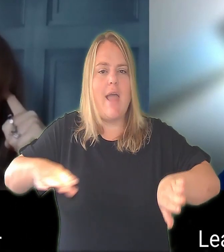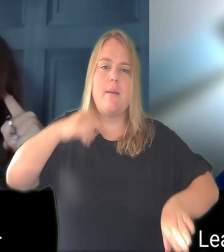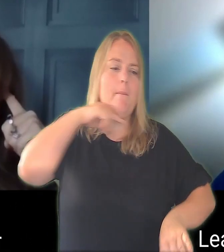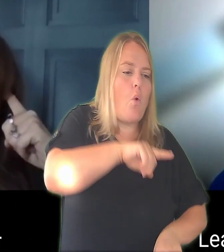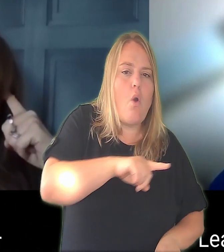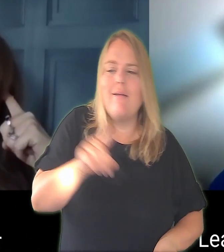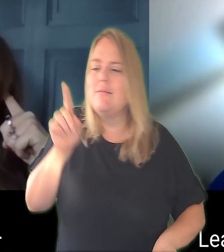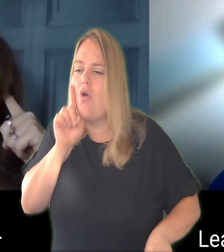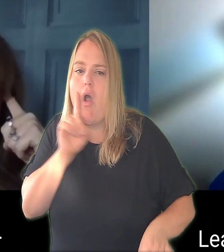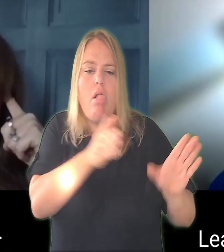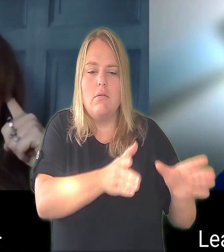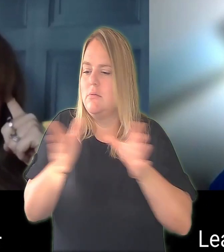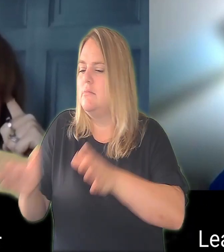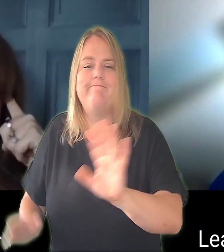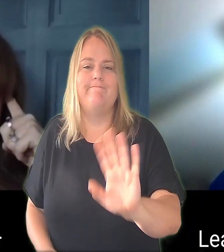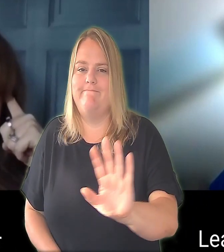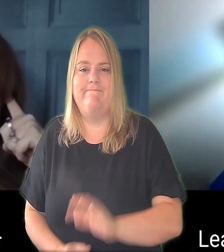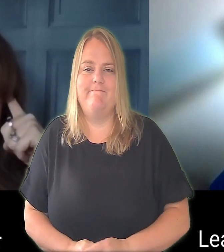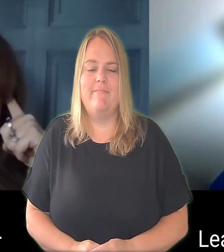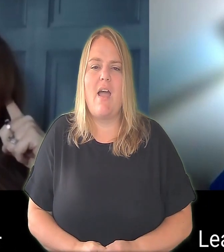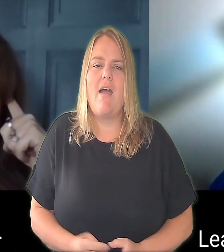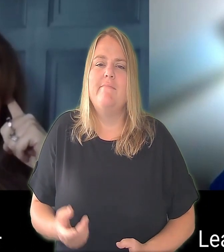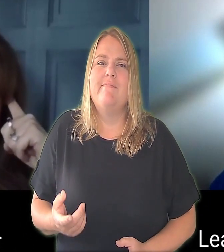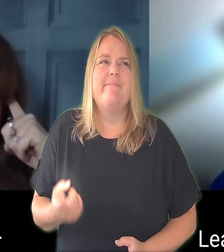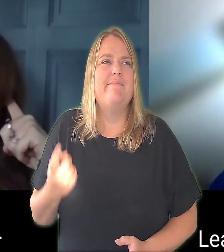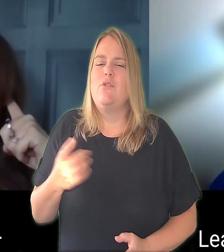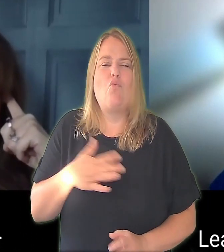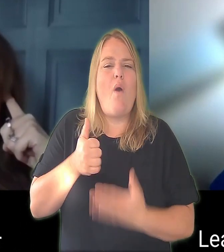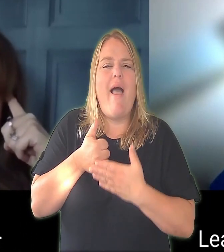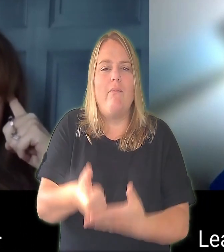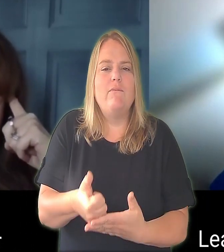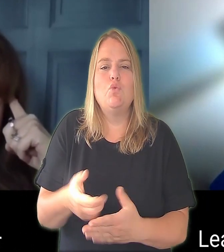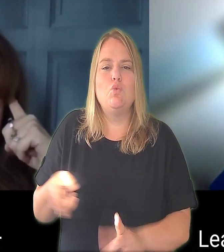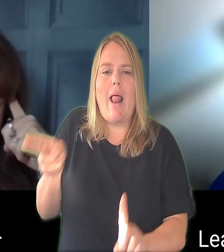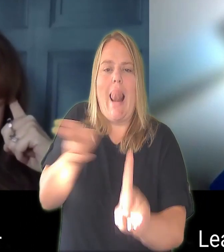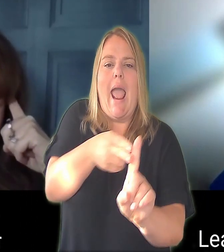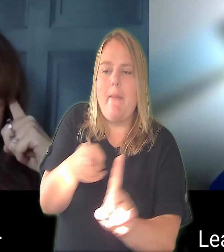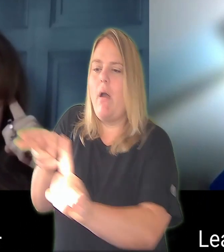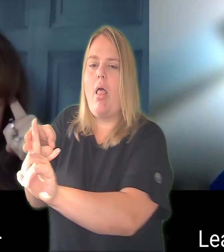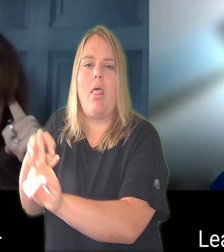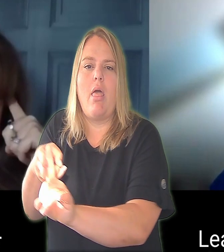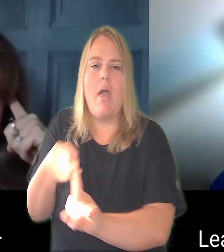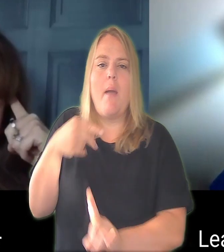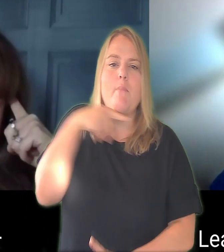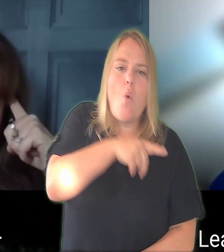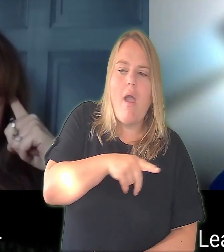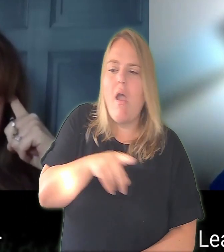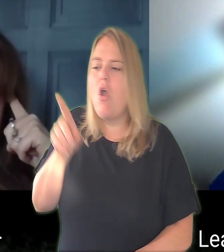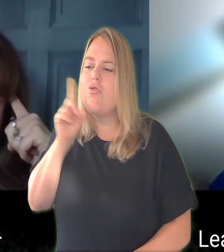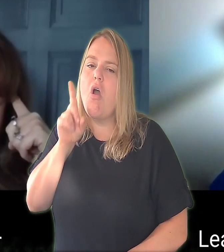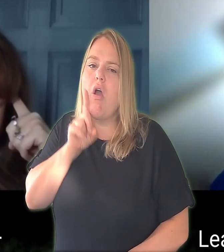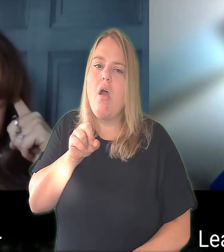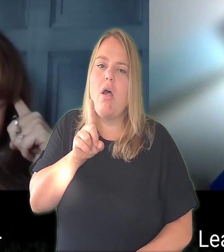But I'm not going to divide them up into boys presents and girls presents. I don't believe in any of that gender